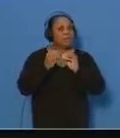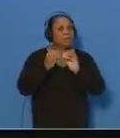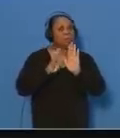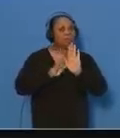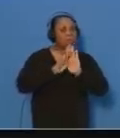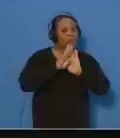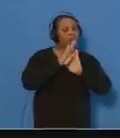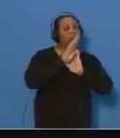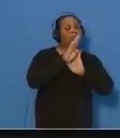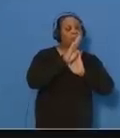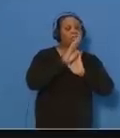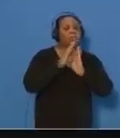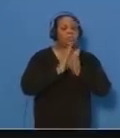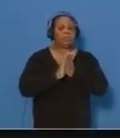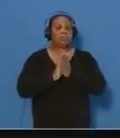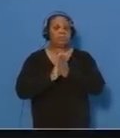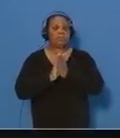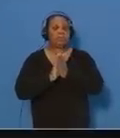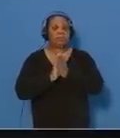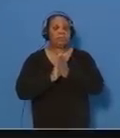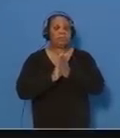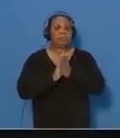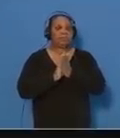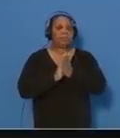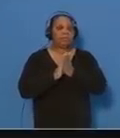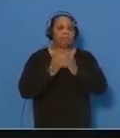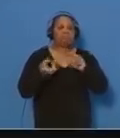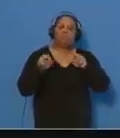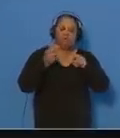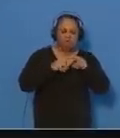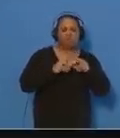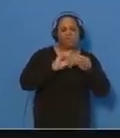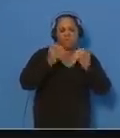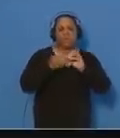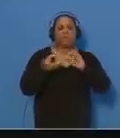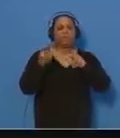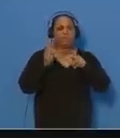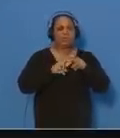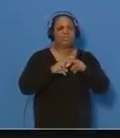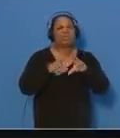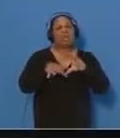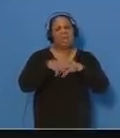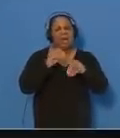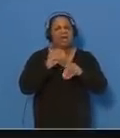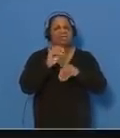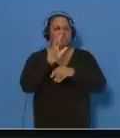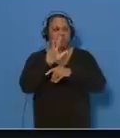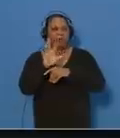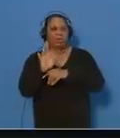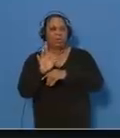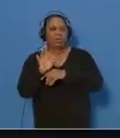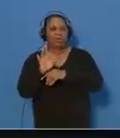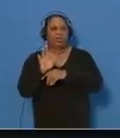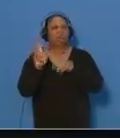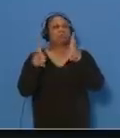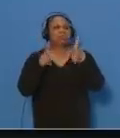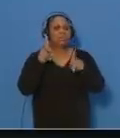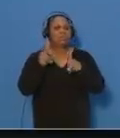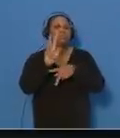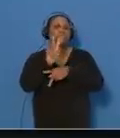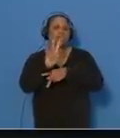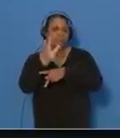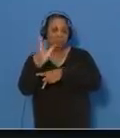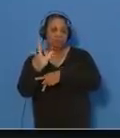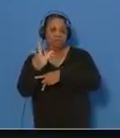rise. Out of the 39 confirmed cases of which we currently have, 23 persons have